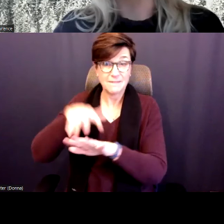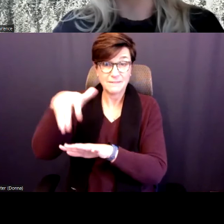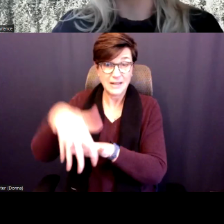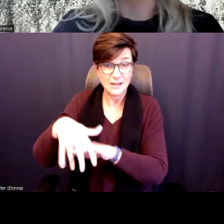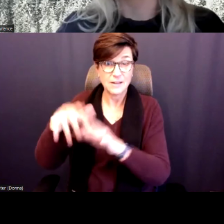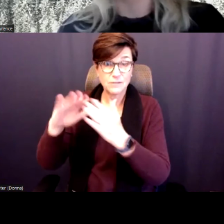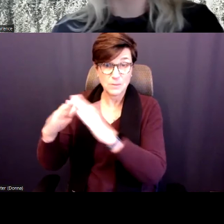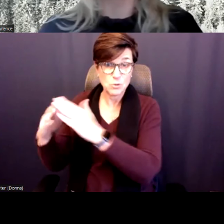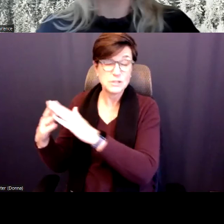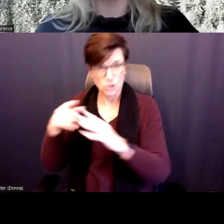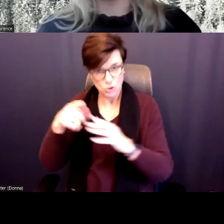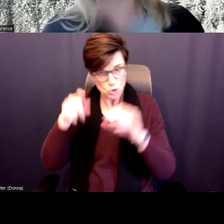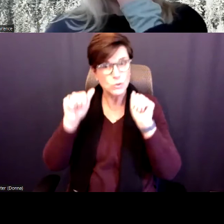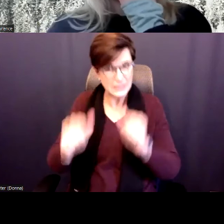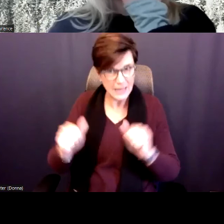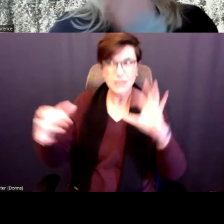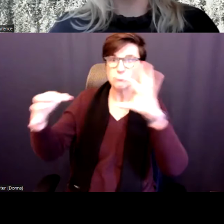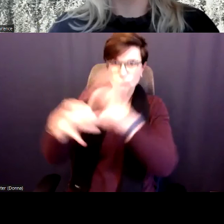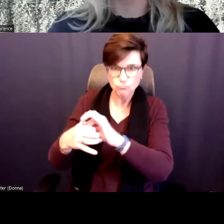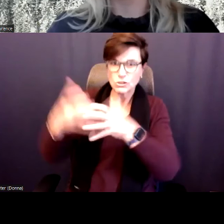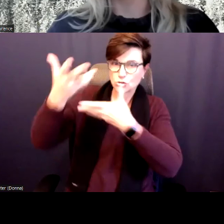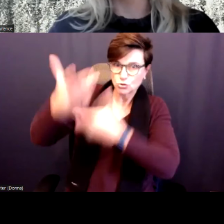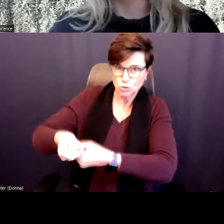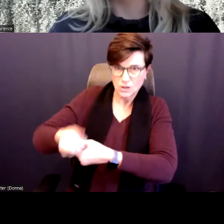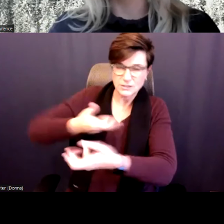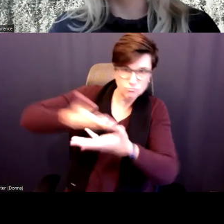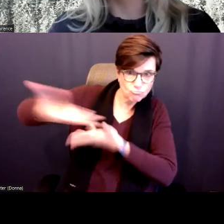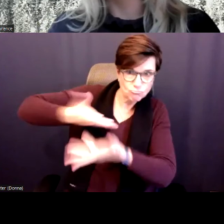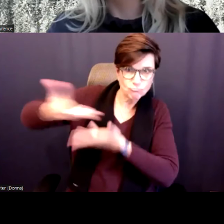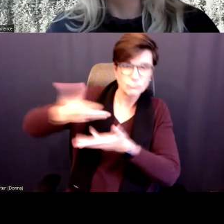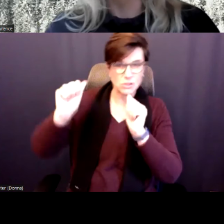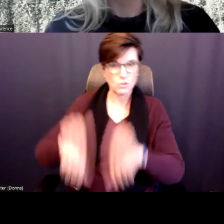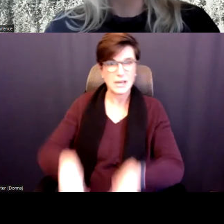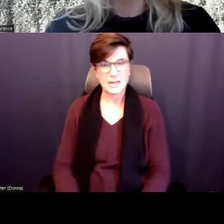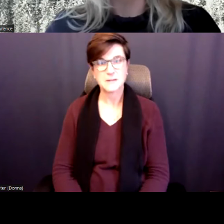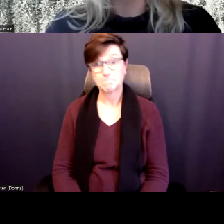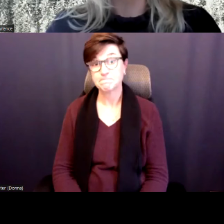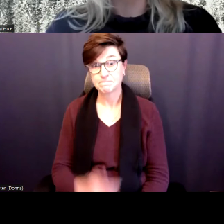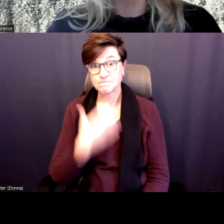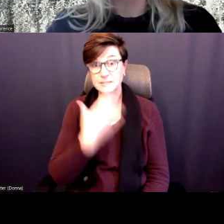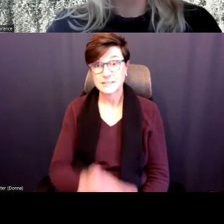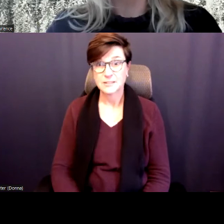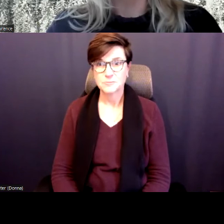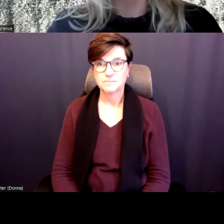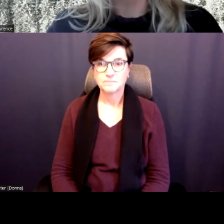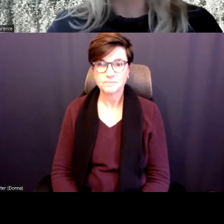Great, thank you, Terry, for sharing a data resource in the chat.